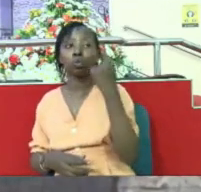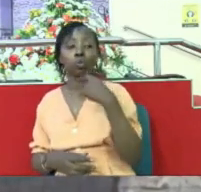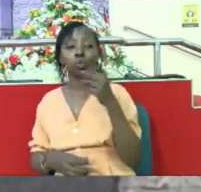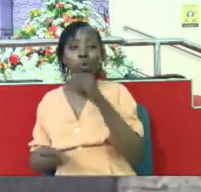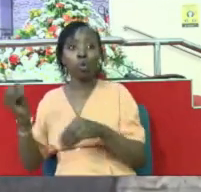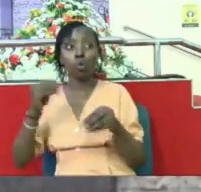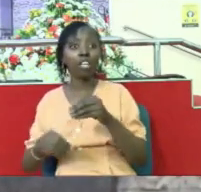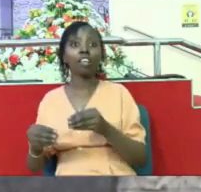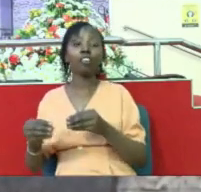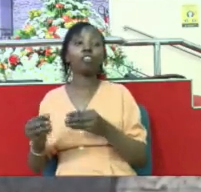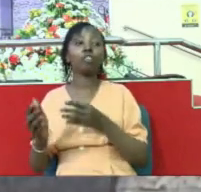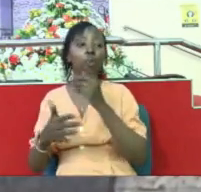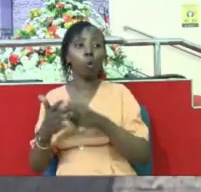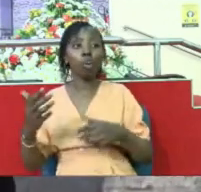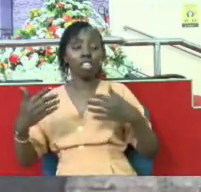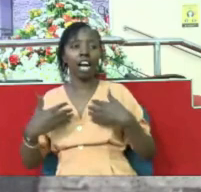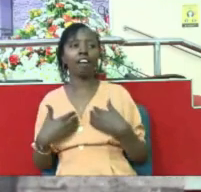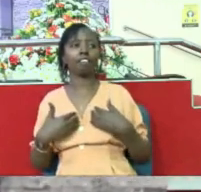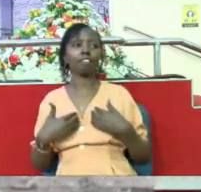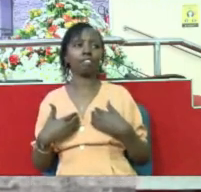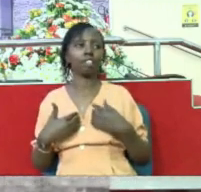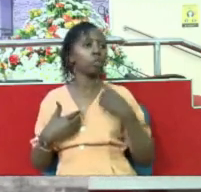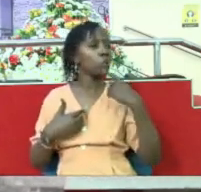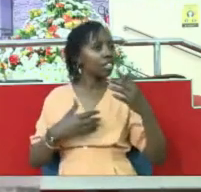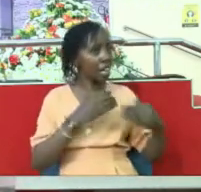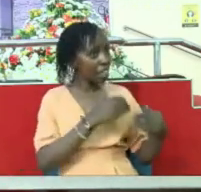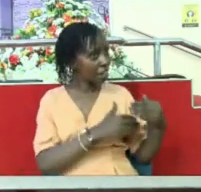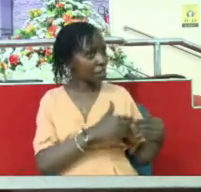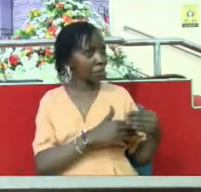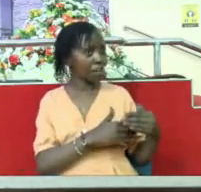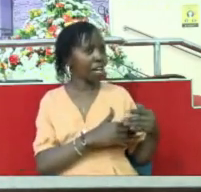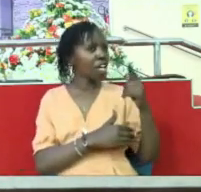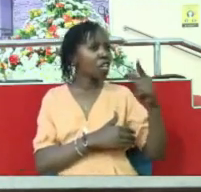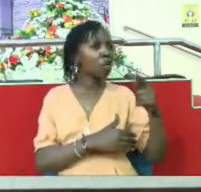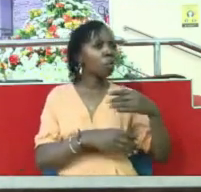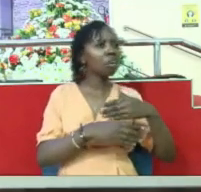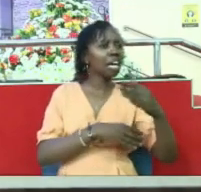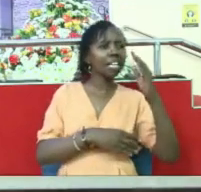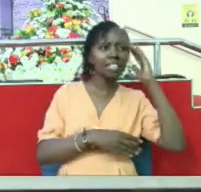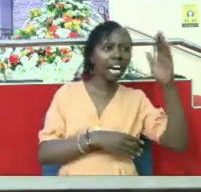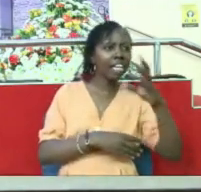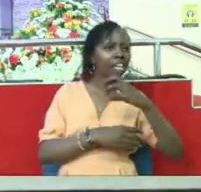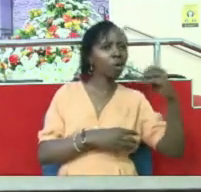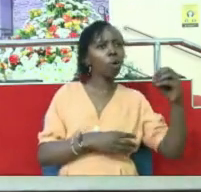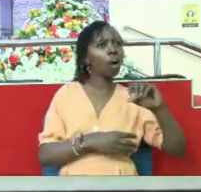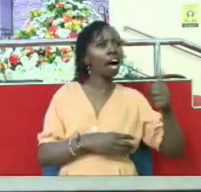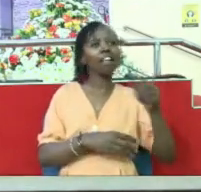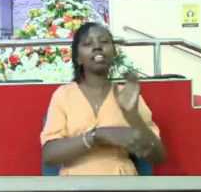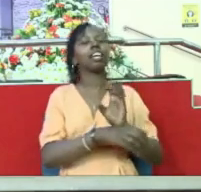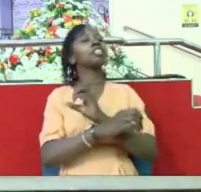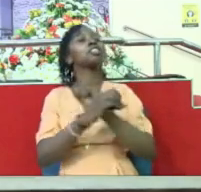kulingana na uwezo wao. Tell your neighbor. Jirani mwambie. Na usihepe church next Sunday. Don't miss